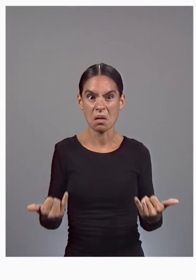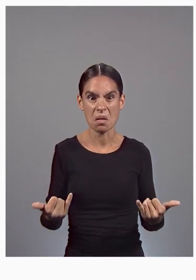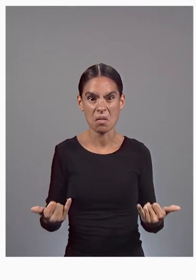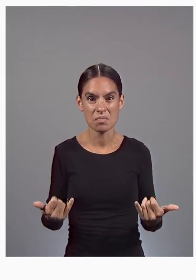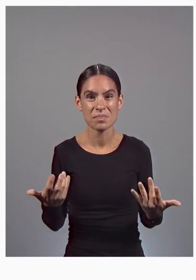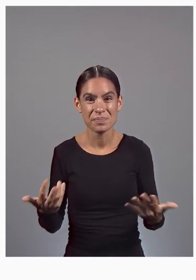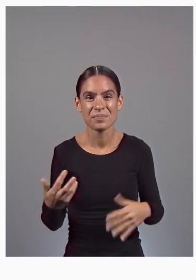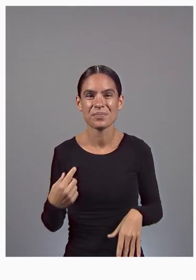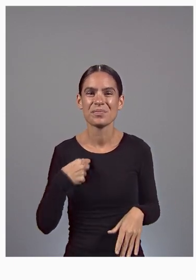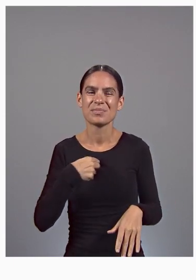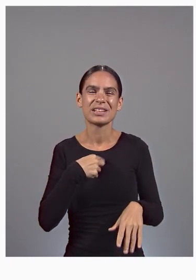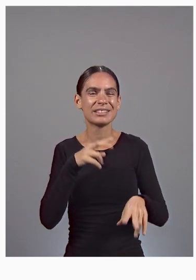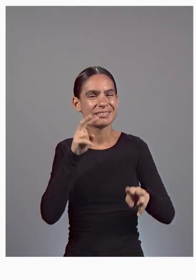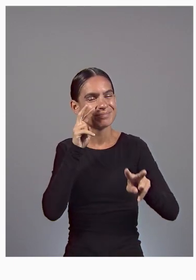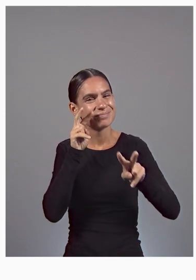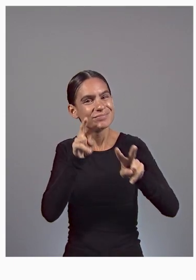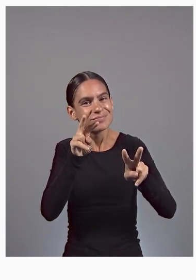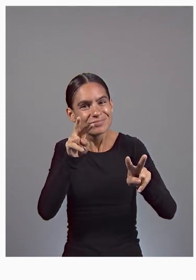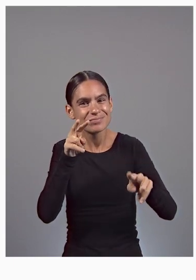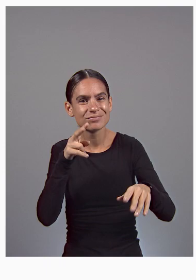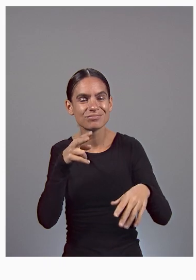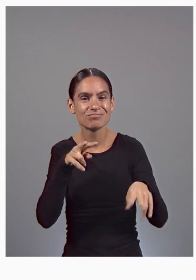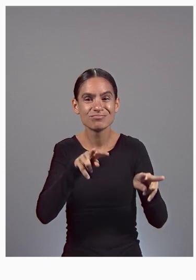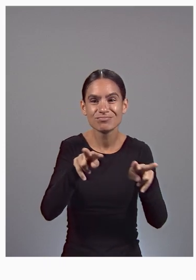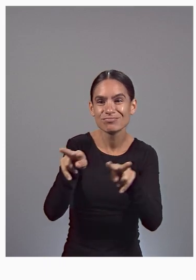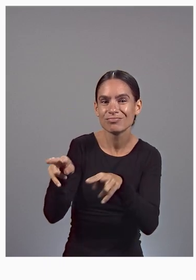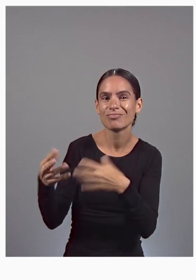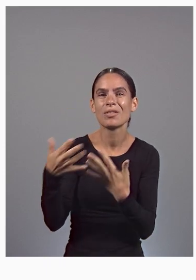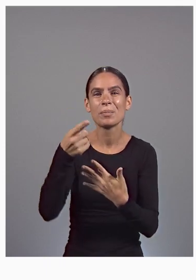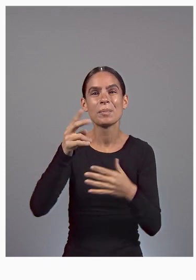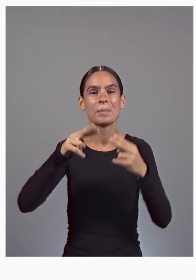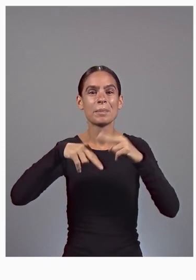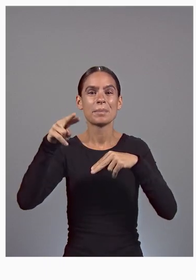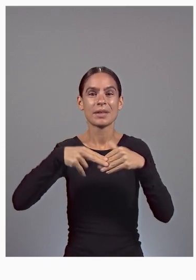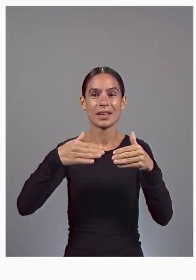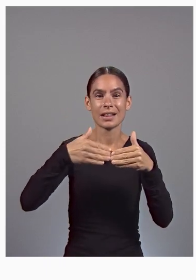what you'll build next as we fly into the future